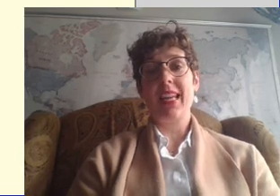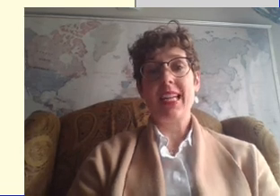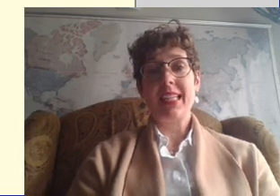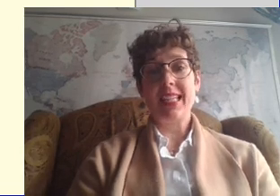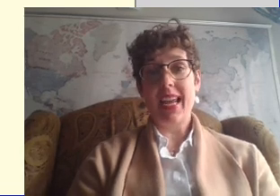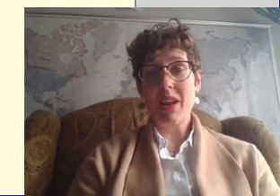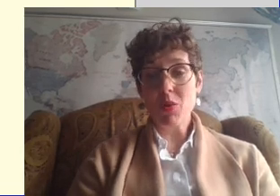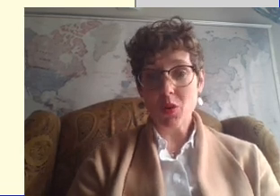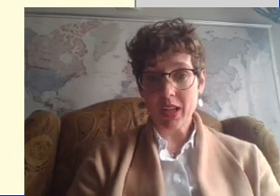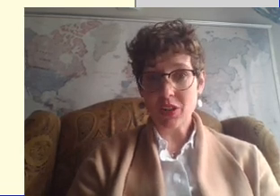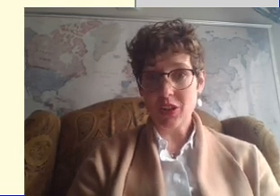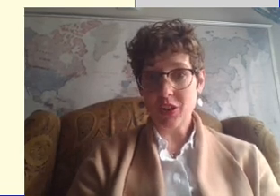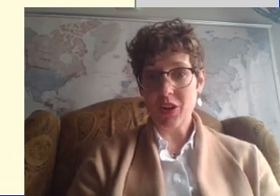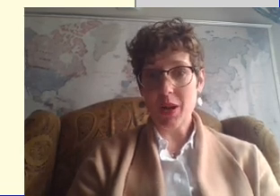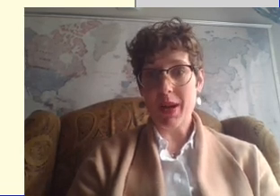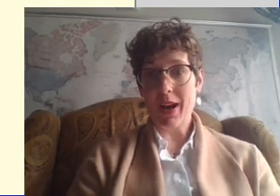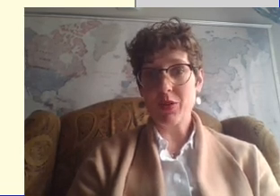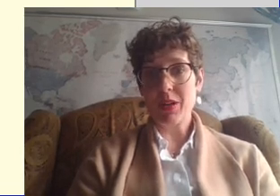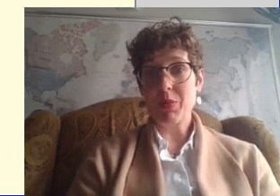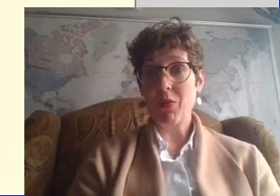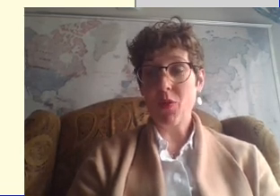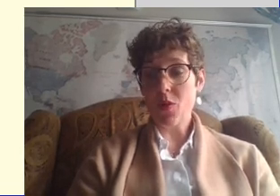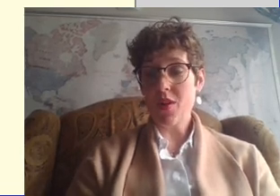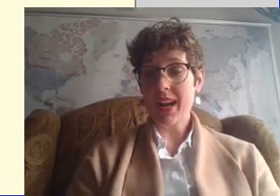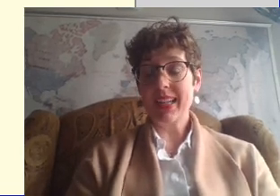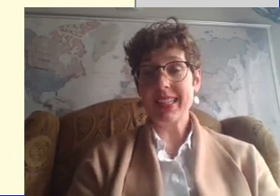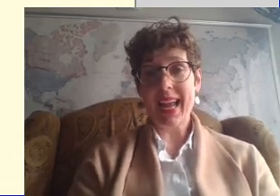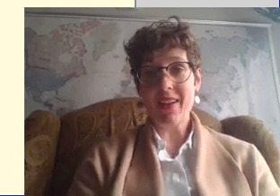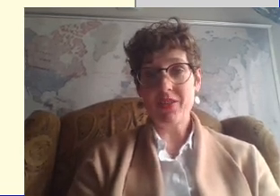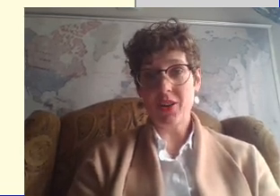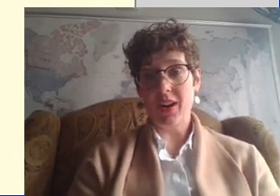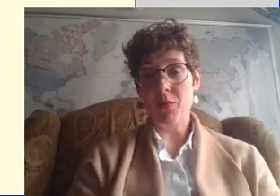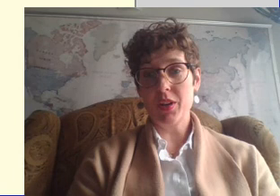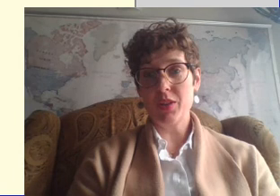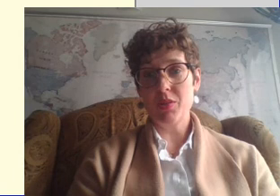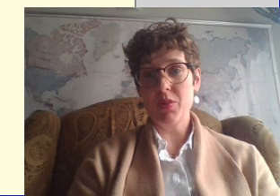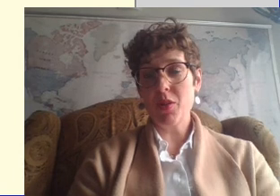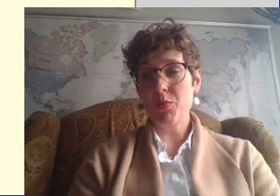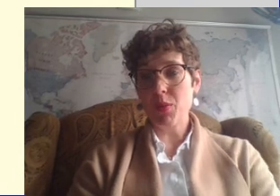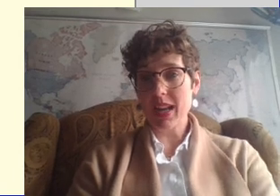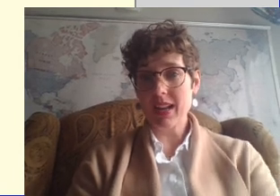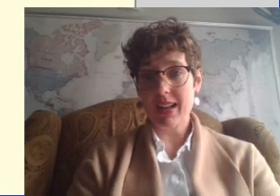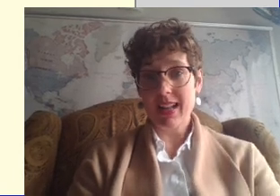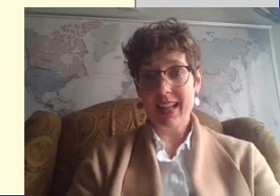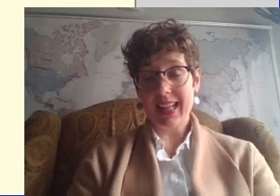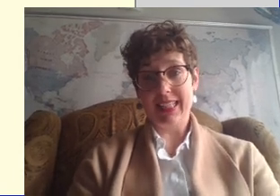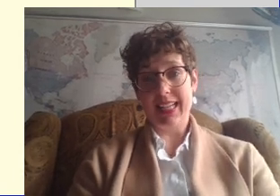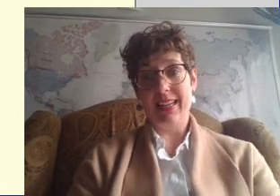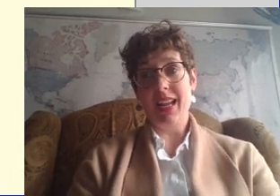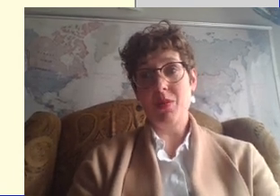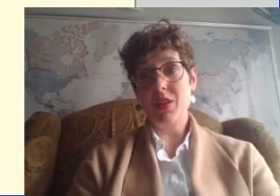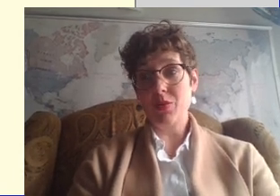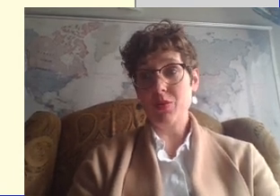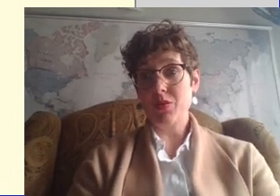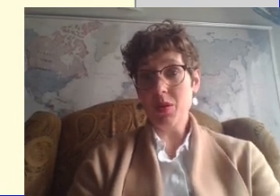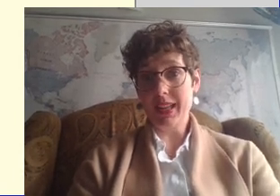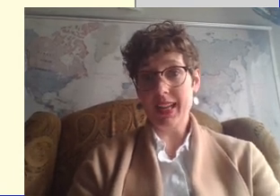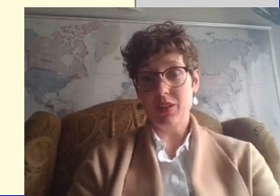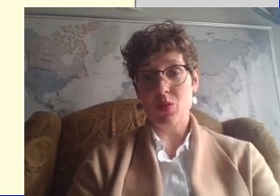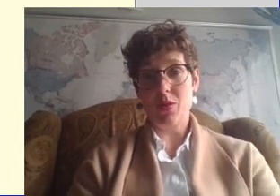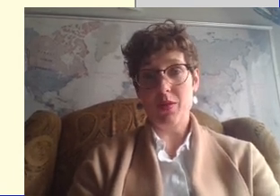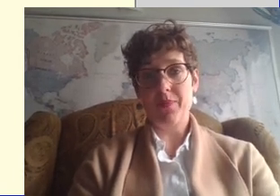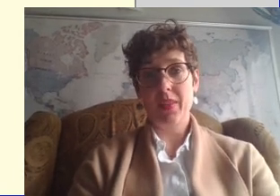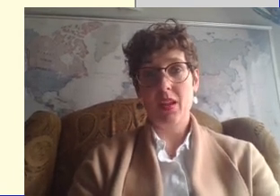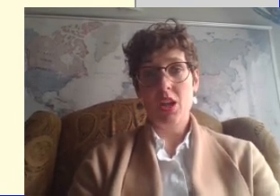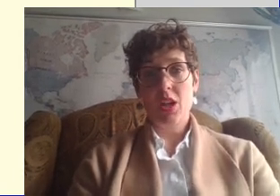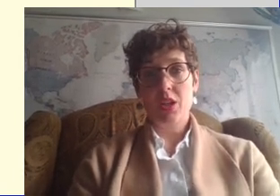new. Today we're going to learn about before and after, and we're going to do it with our Brennan lesson like we do normally